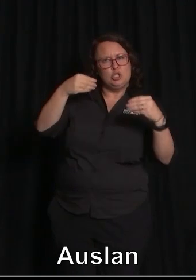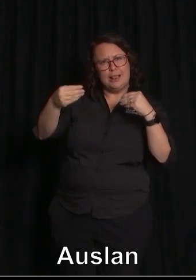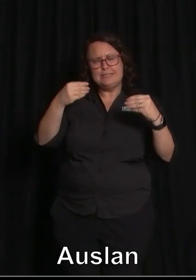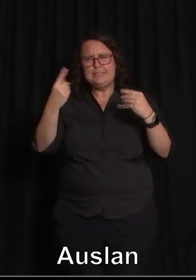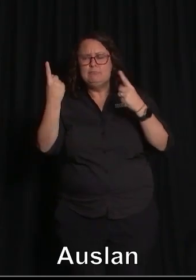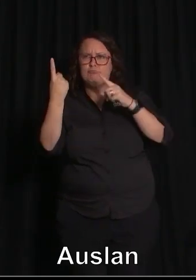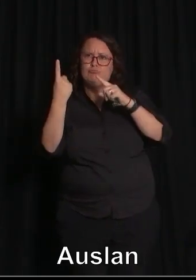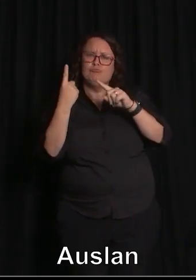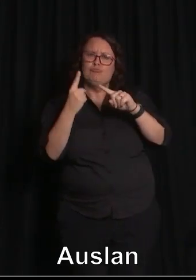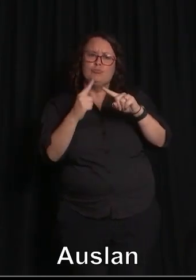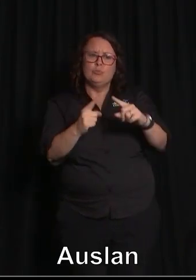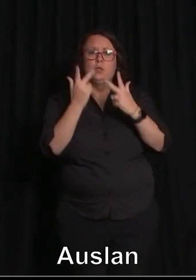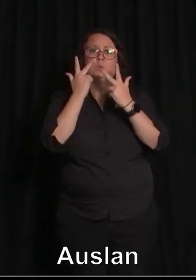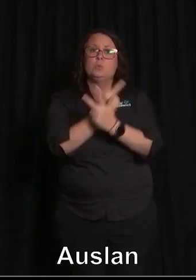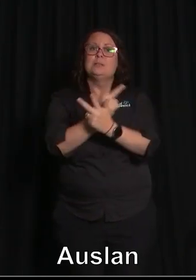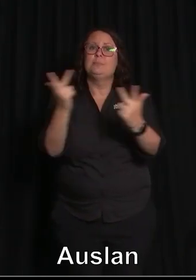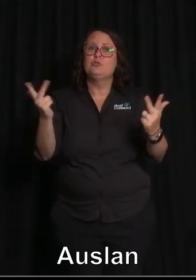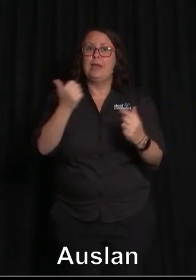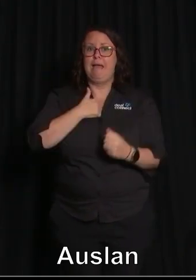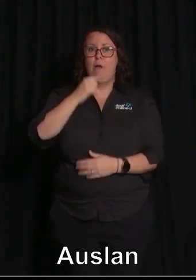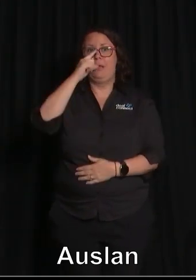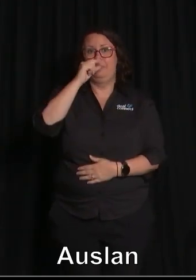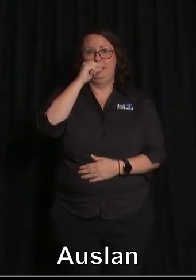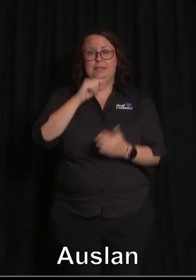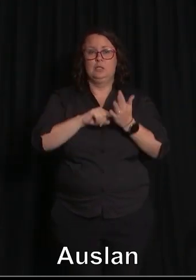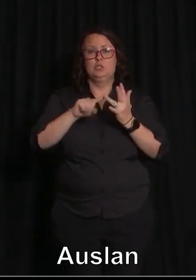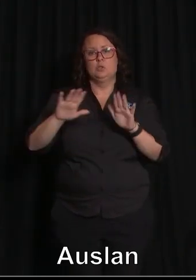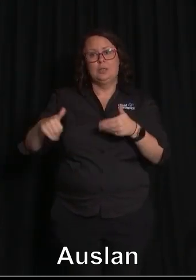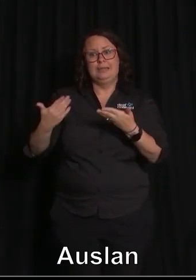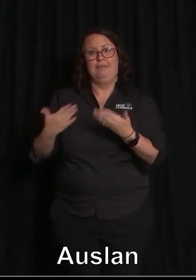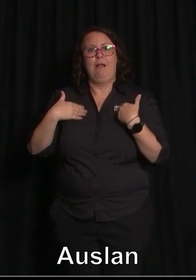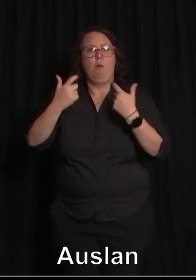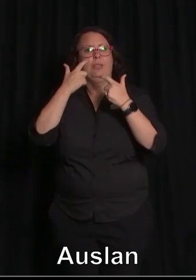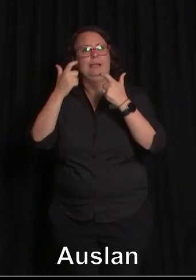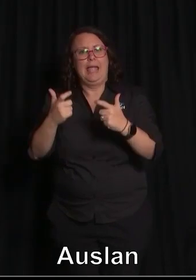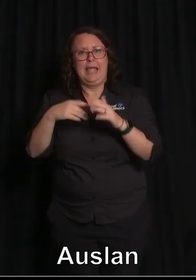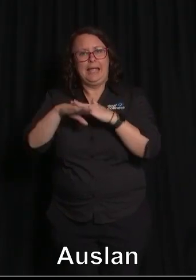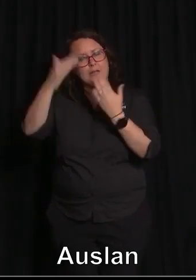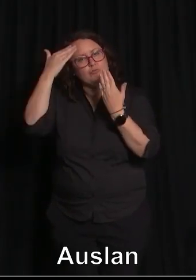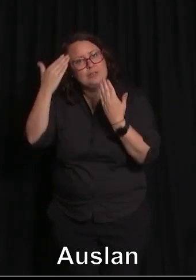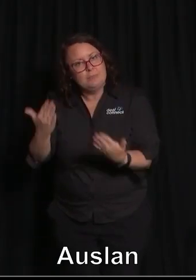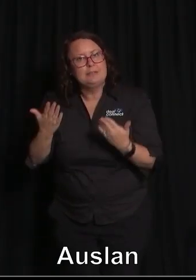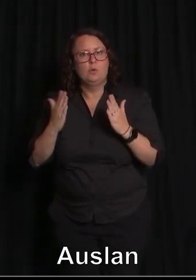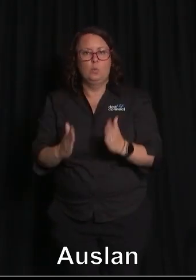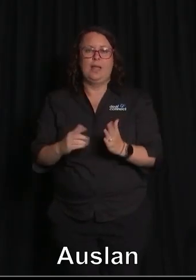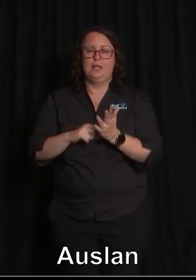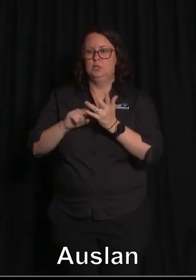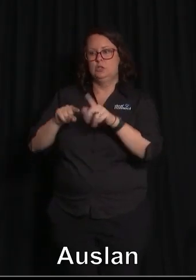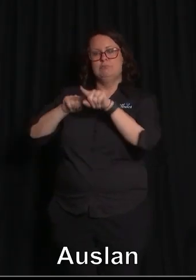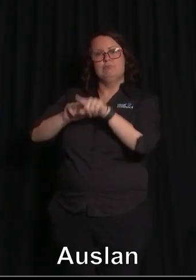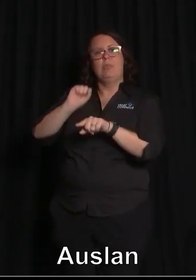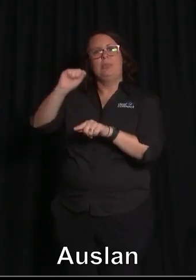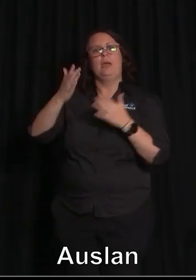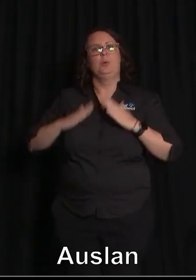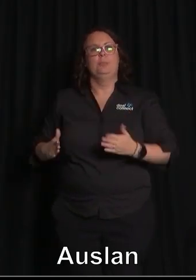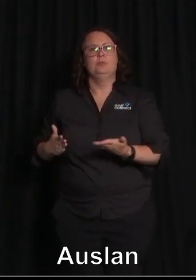really demonstrate the ability of the delivery of healthcare that is respectful, that is upholding human rights. And as